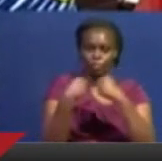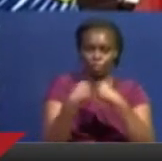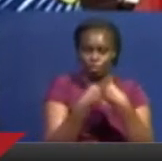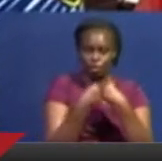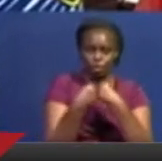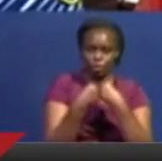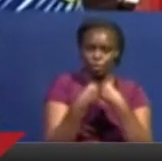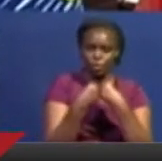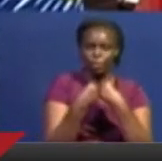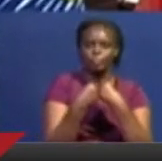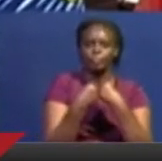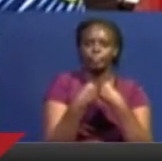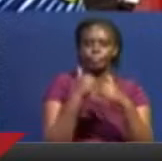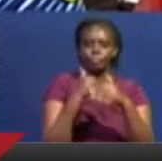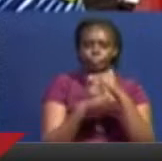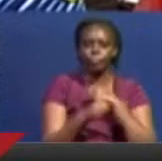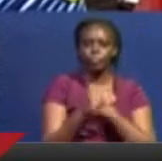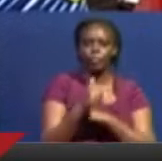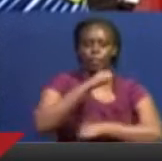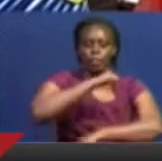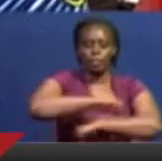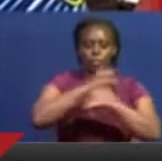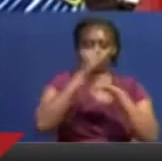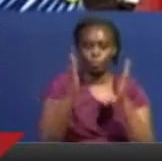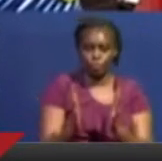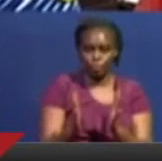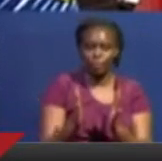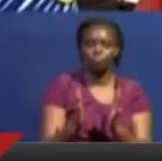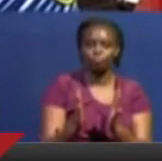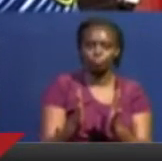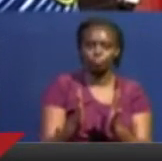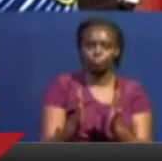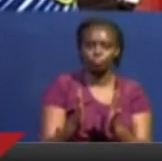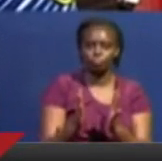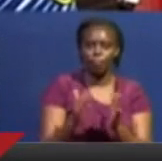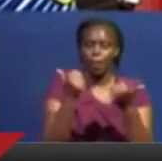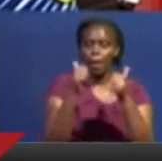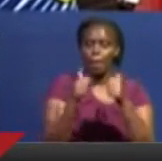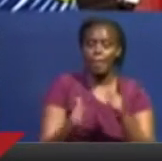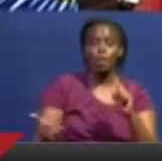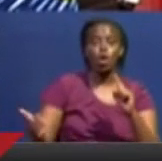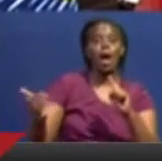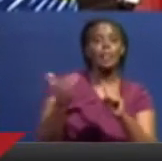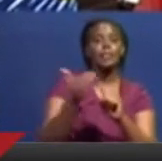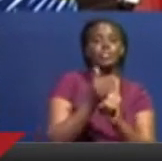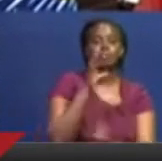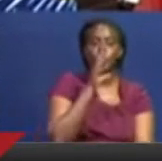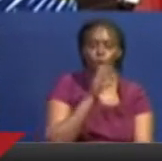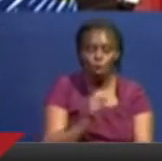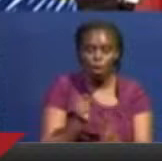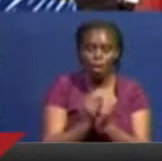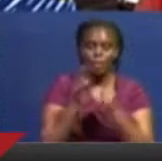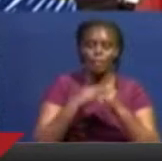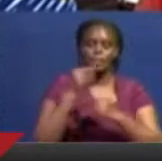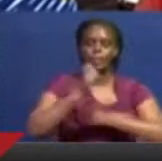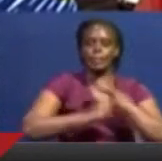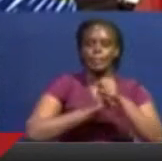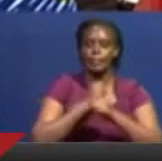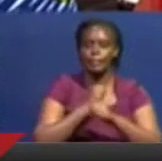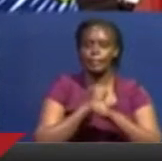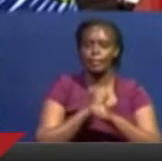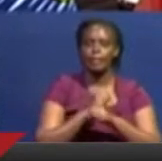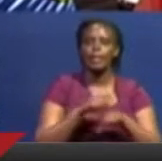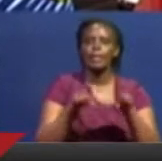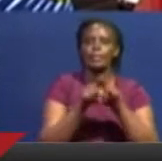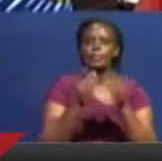by our young students, those who have not yet attained the age of 18 years and